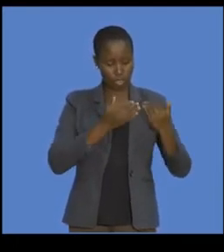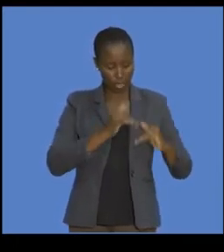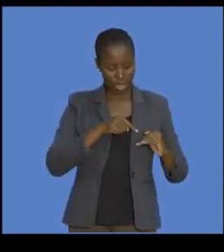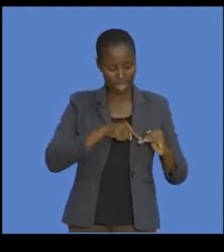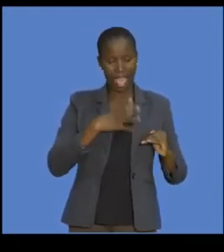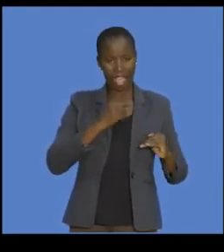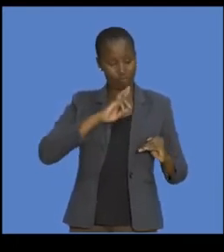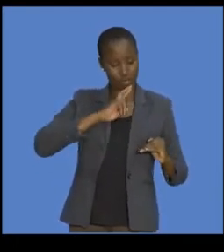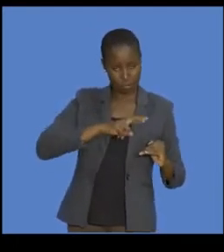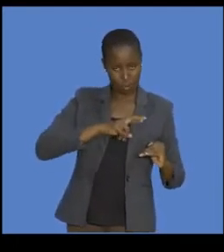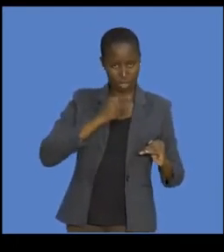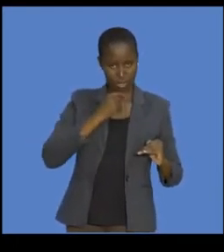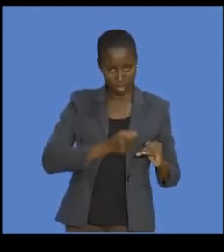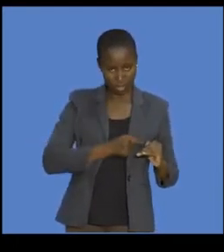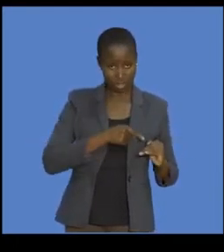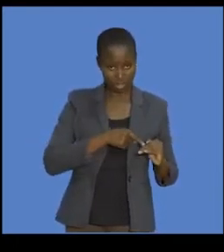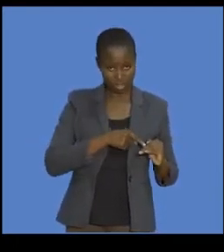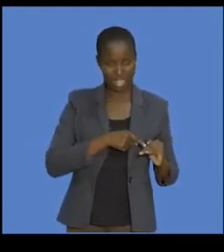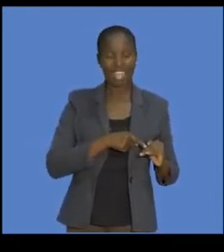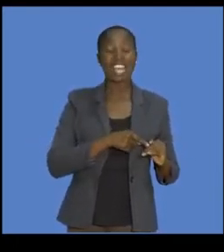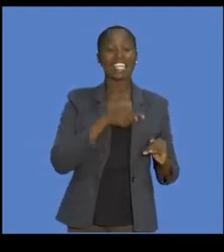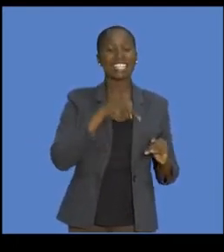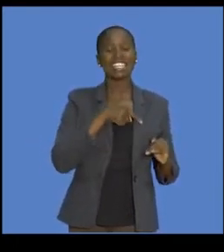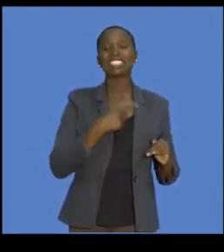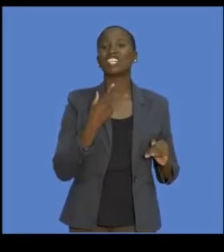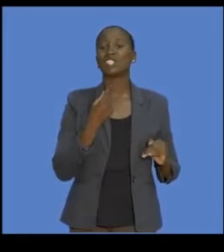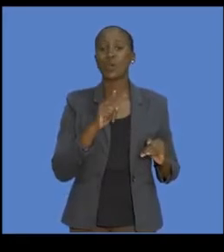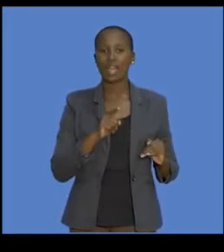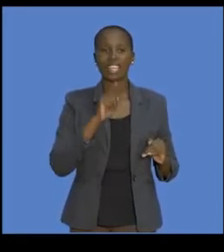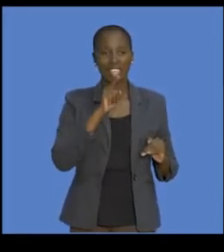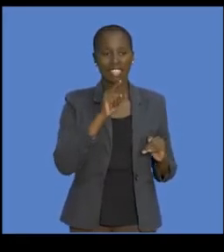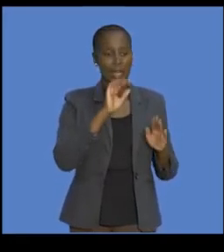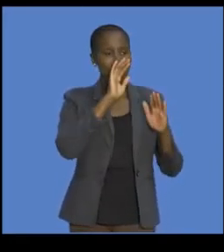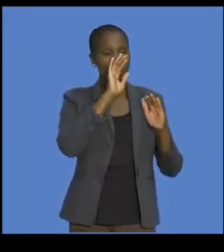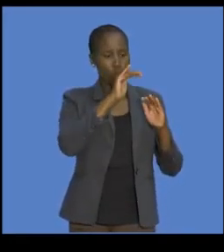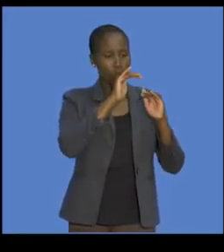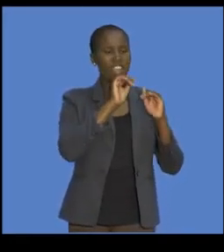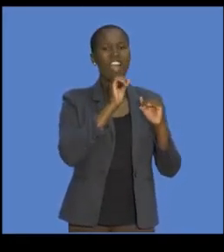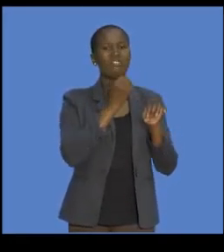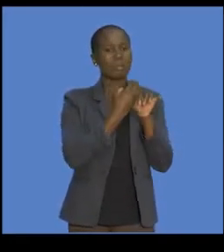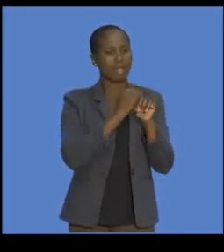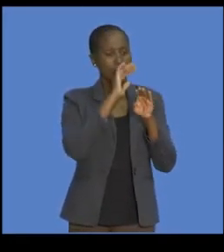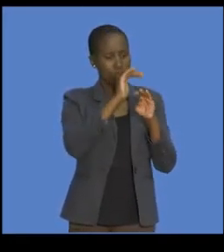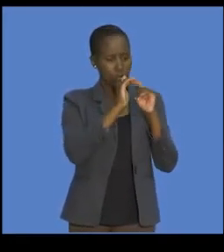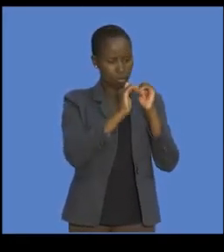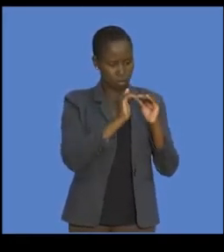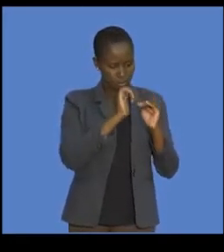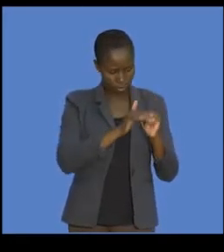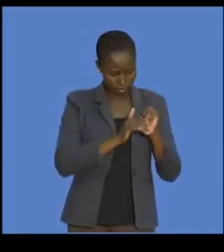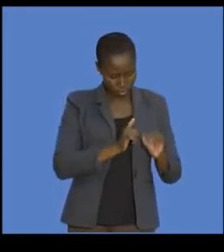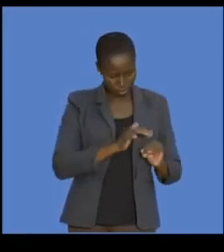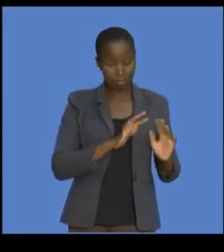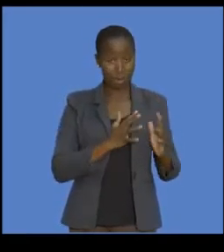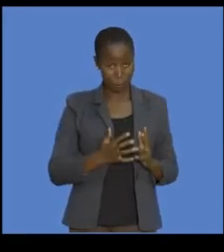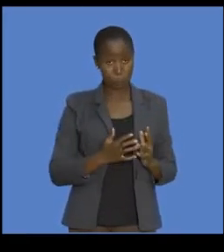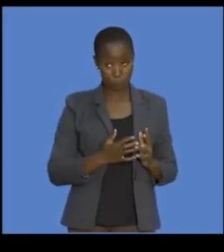that's the chain on the loop of how this process of feedback occurs. So the negative is an